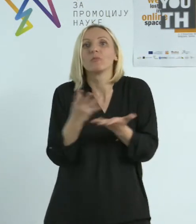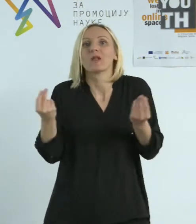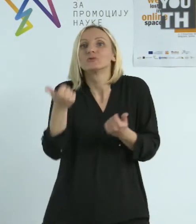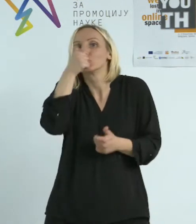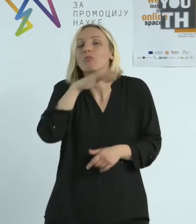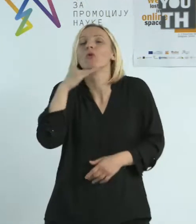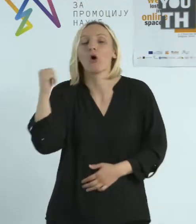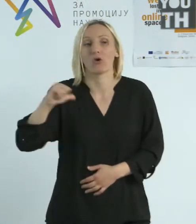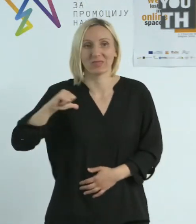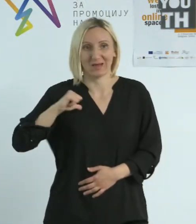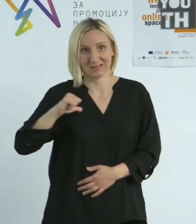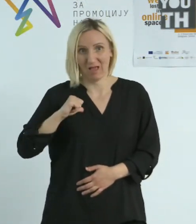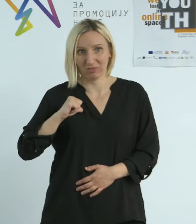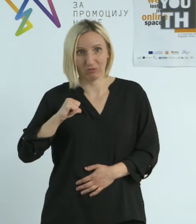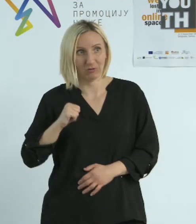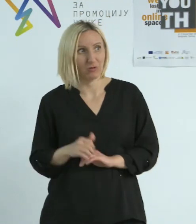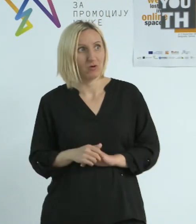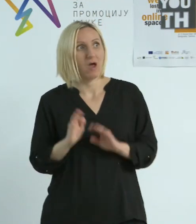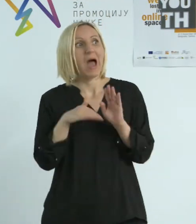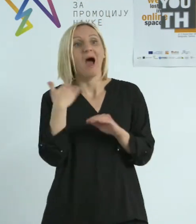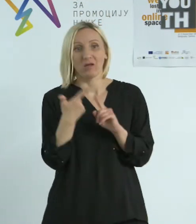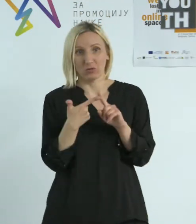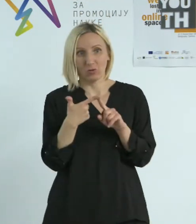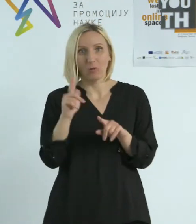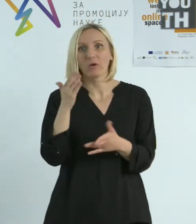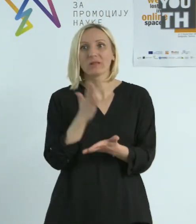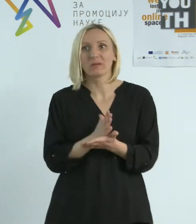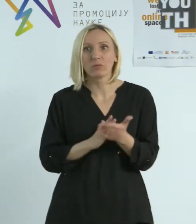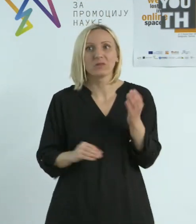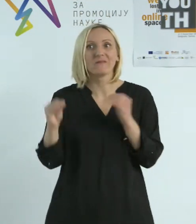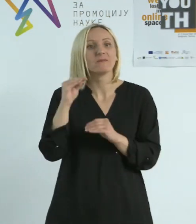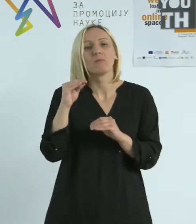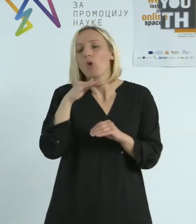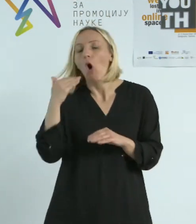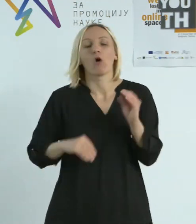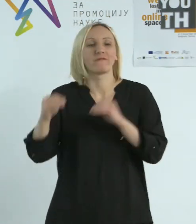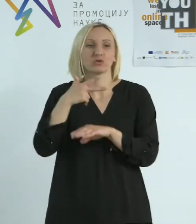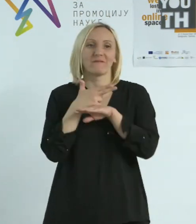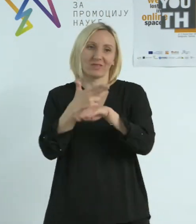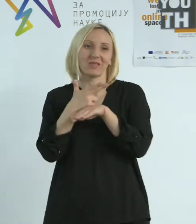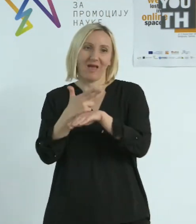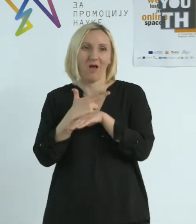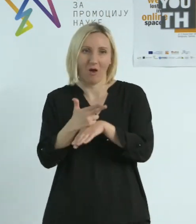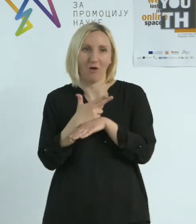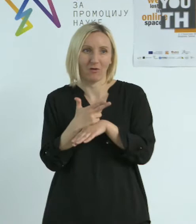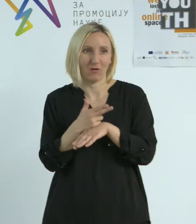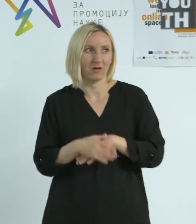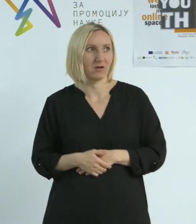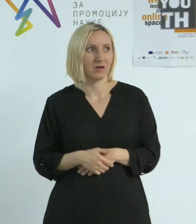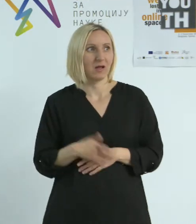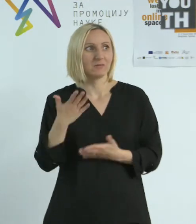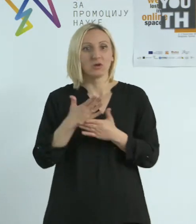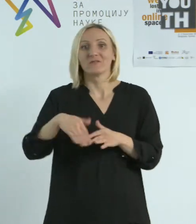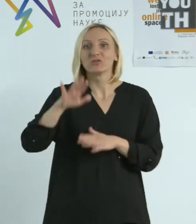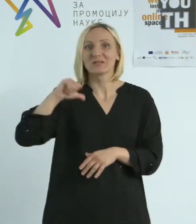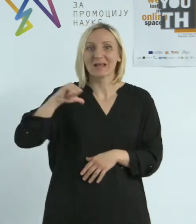interesting. And other thing is that it has to be a lot of videos. Even it will be more interesting for